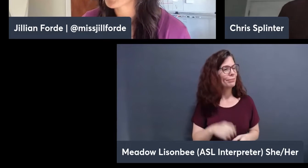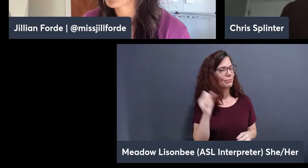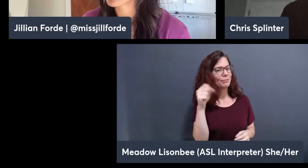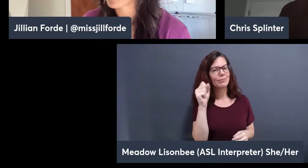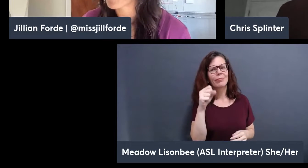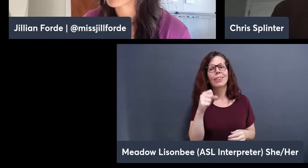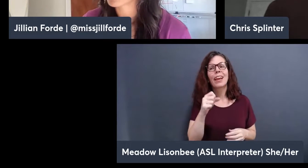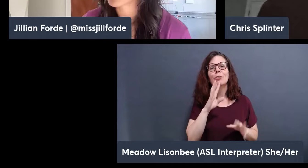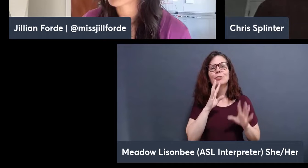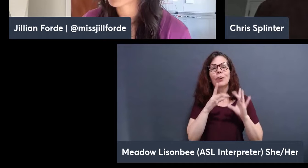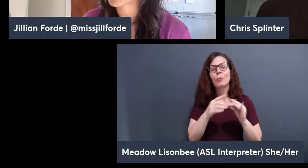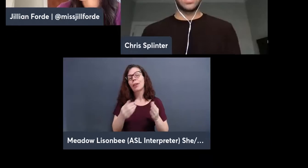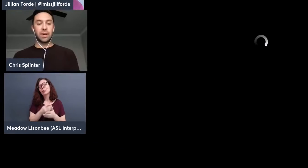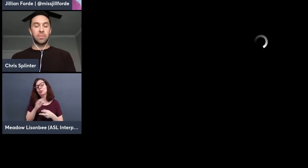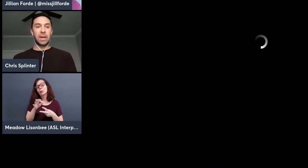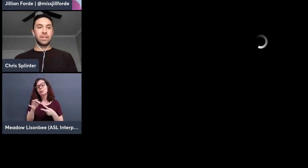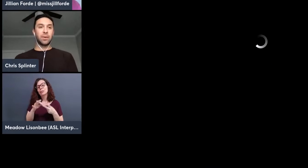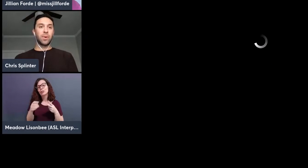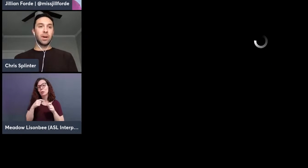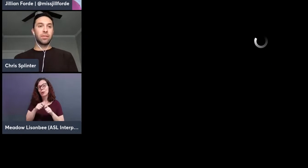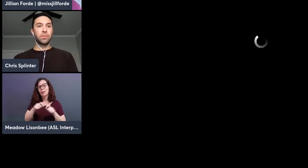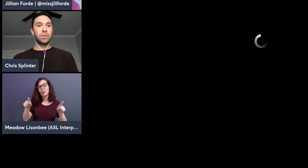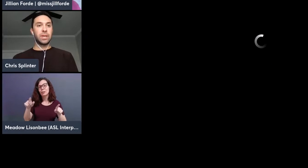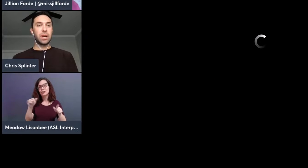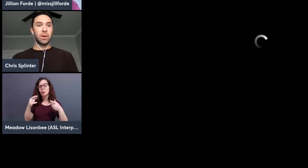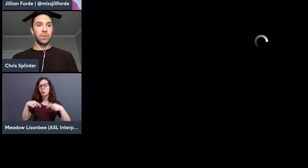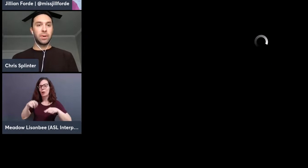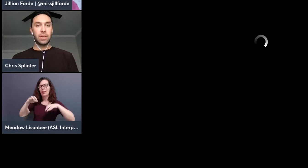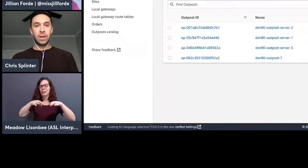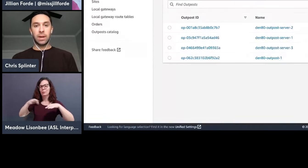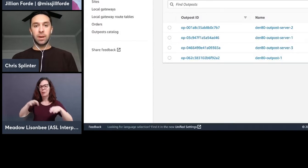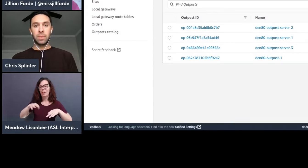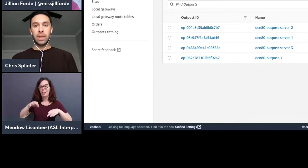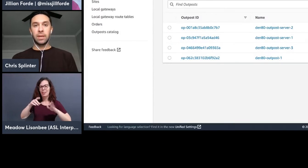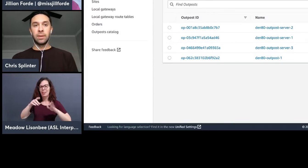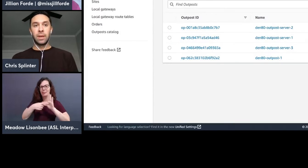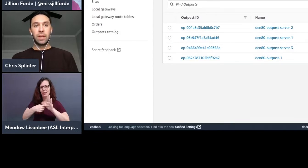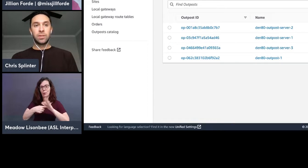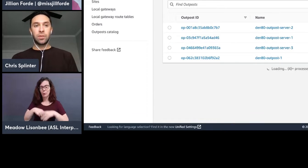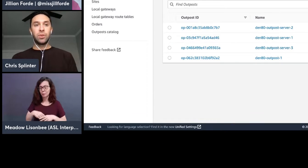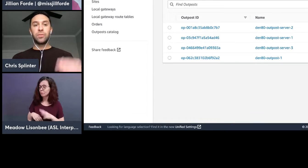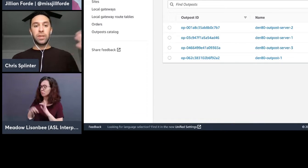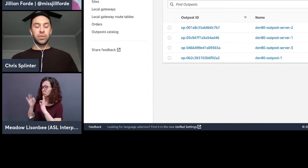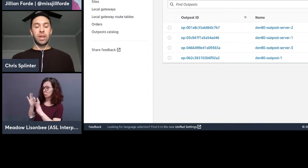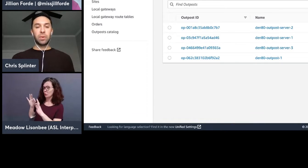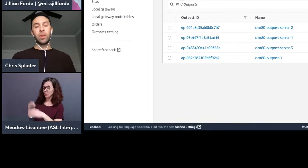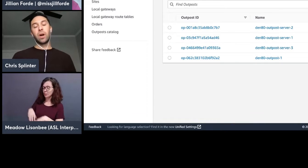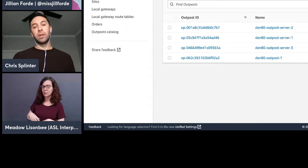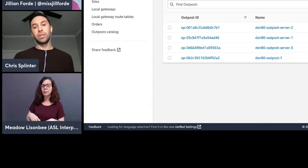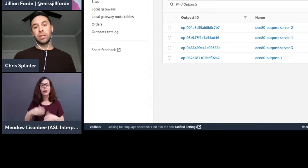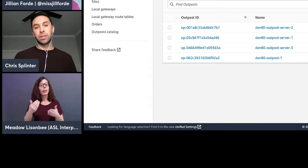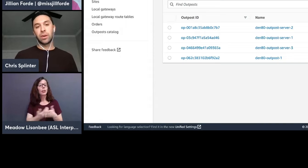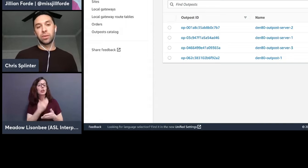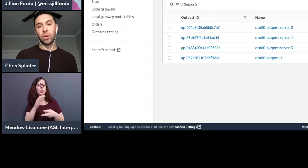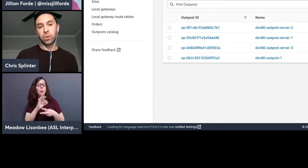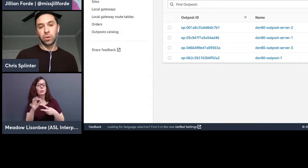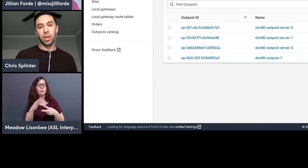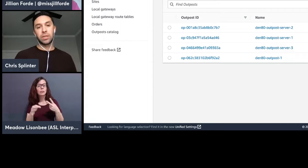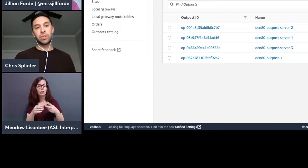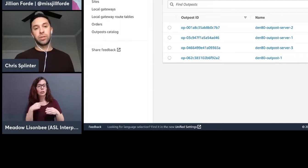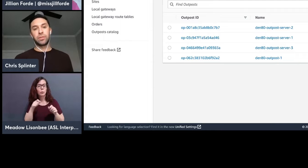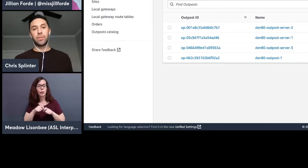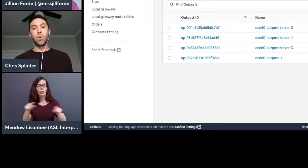talk about the new feature that we launched as I walk through the demo. Yeah, perfect. And so the new feature that we launched is called